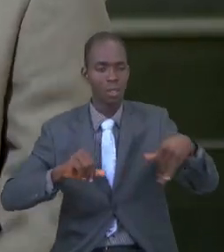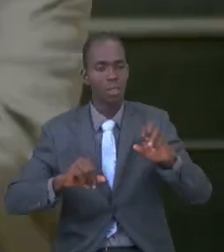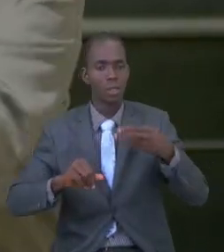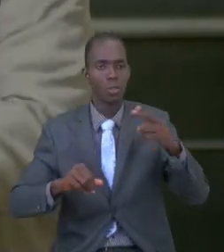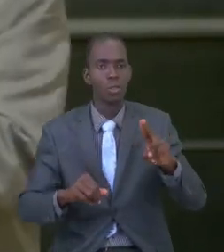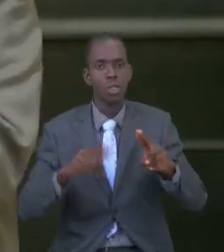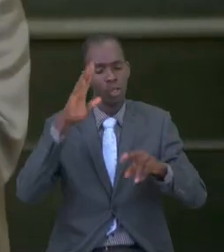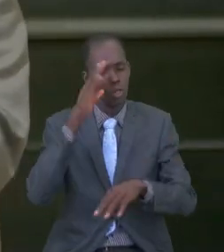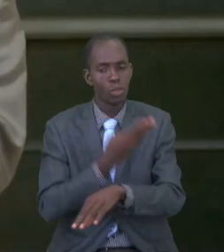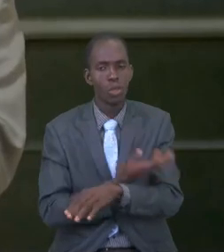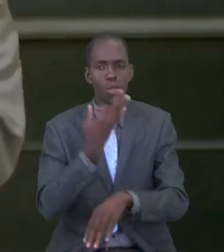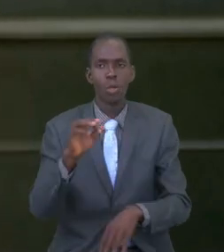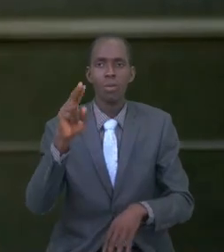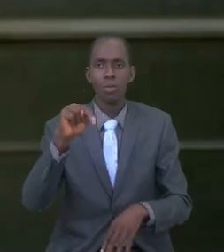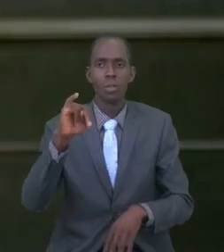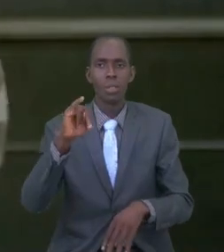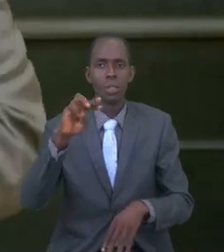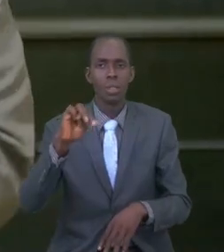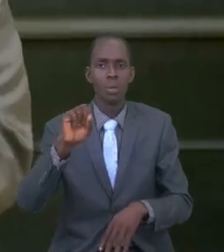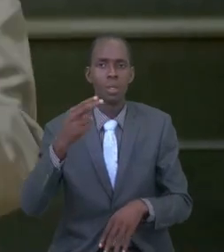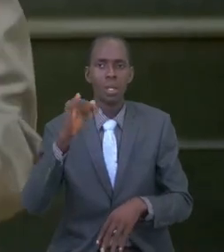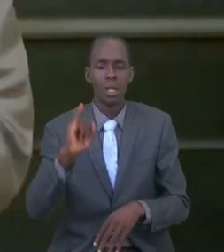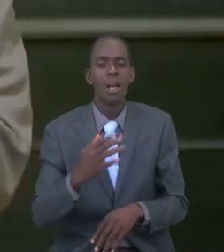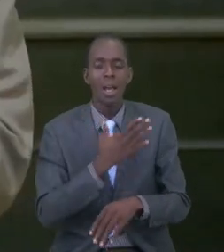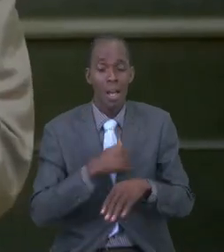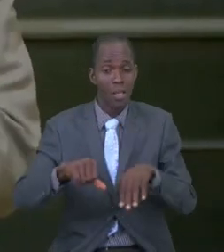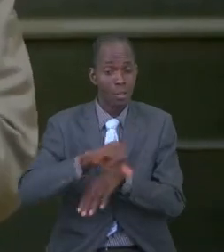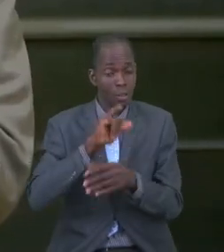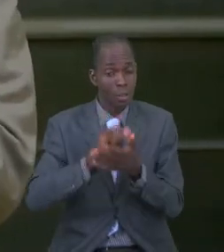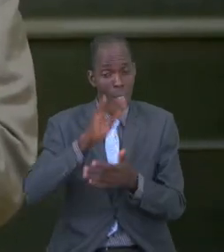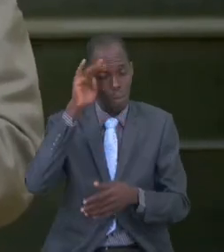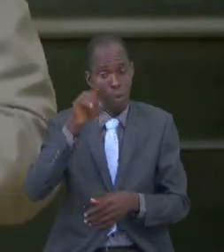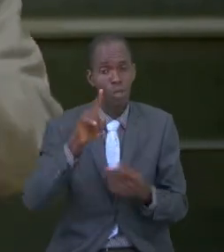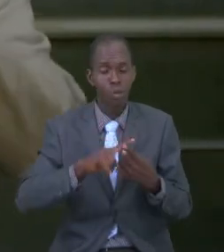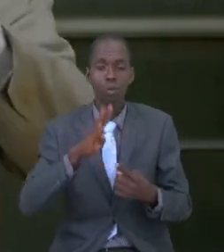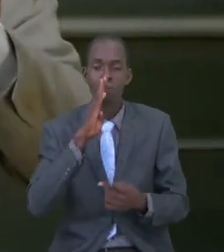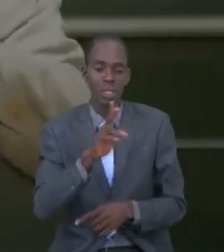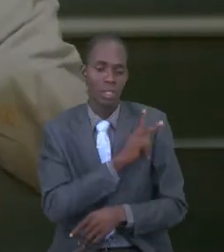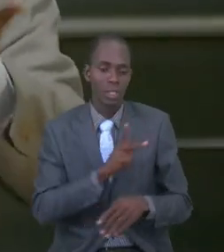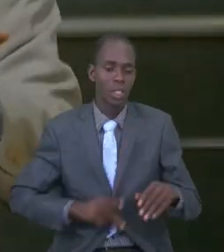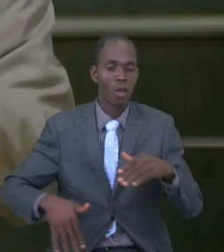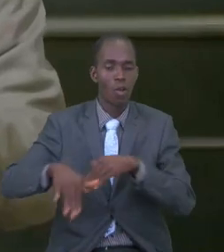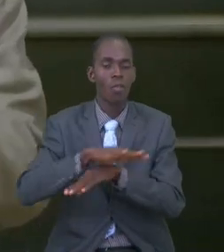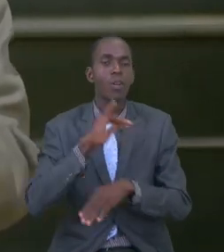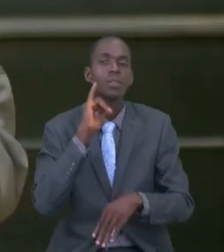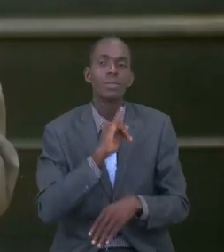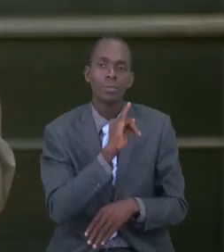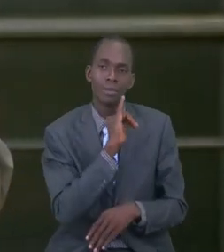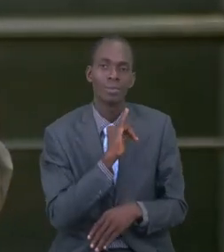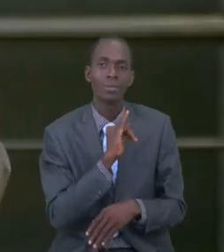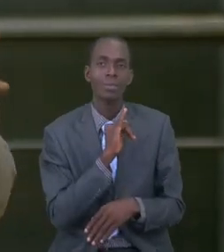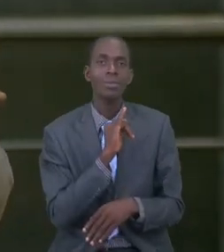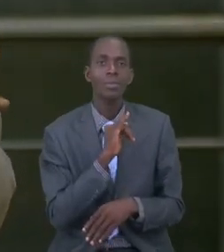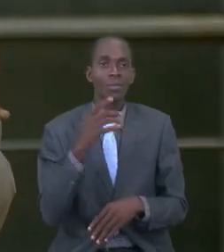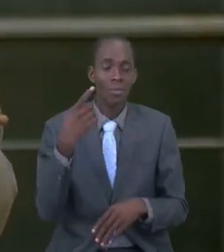Nibshai, and you anoint him to be king over Israel. The term